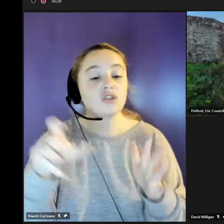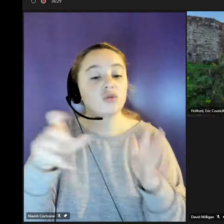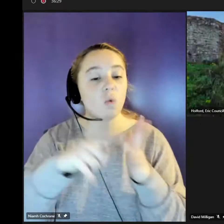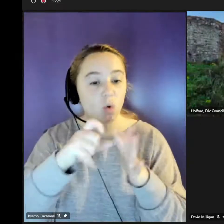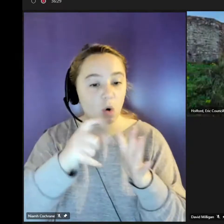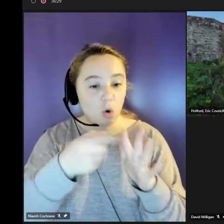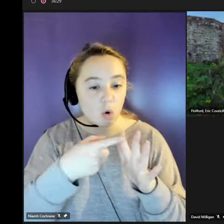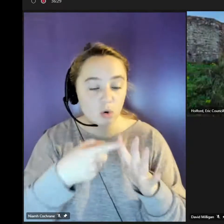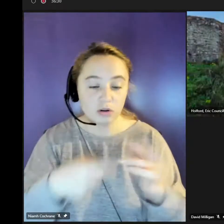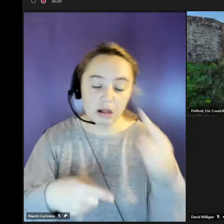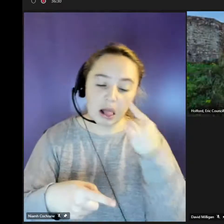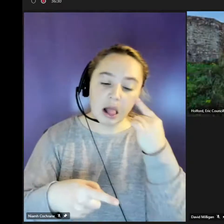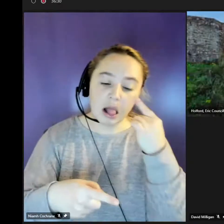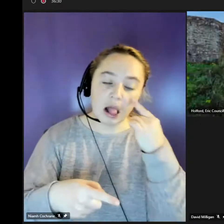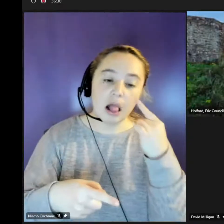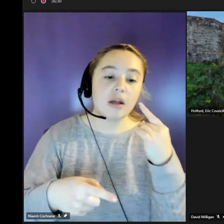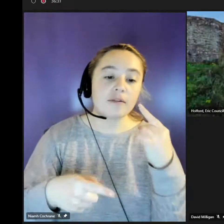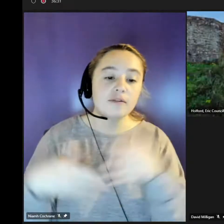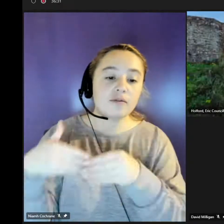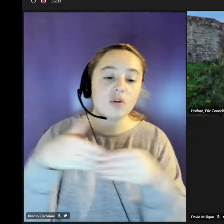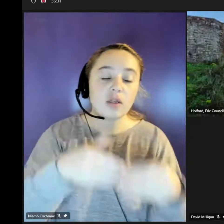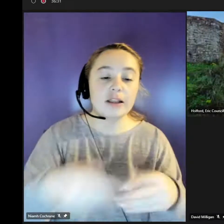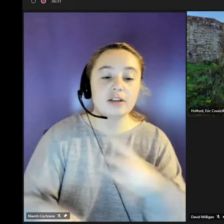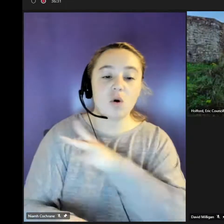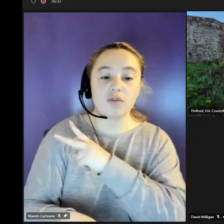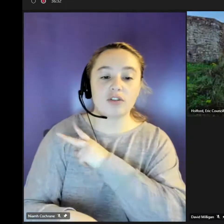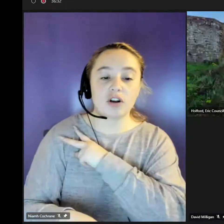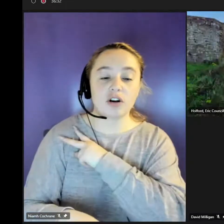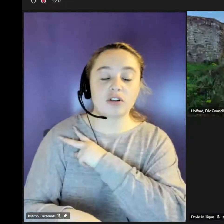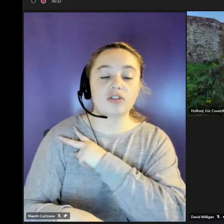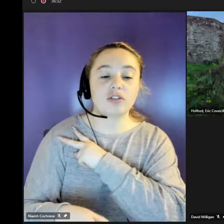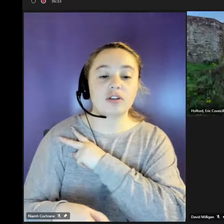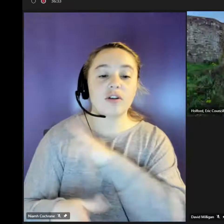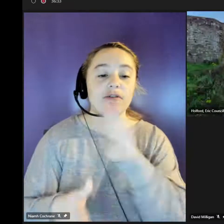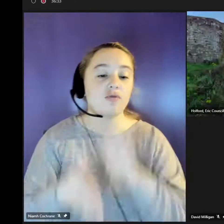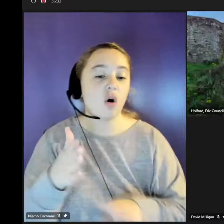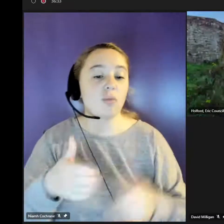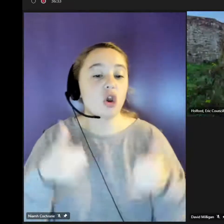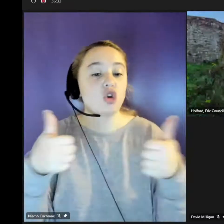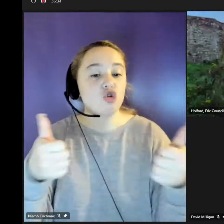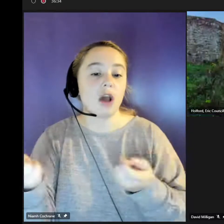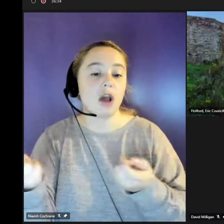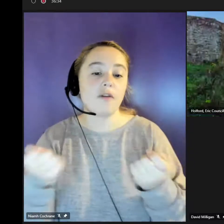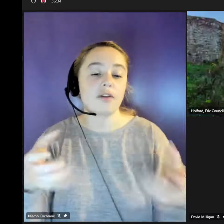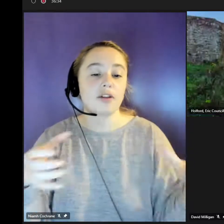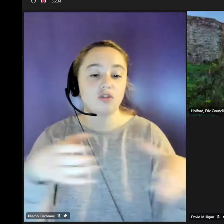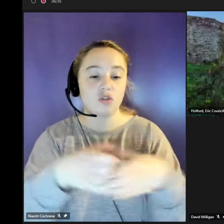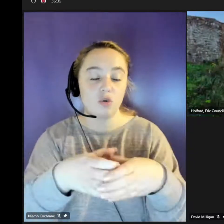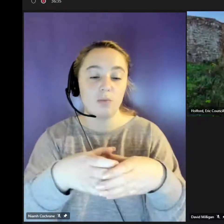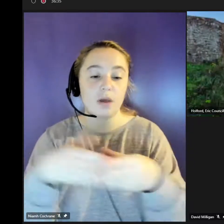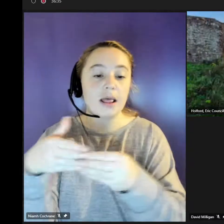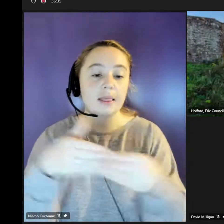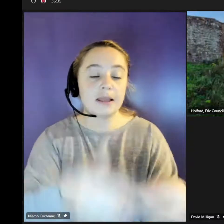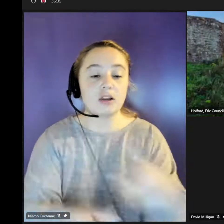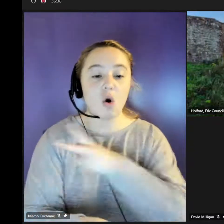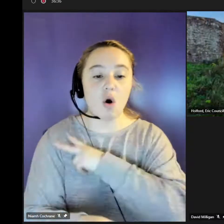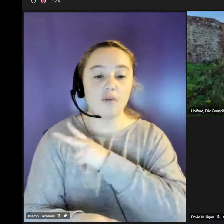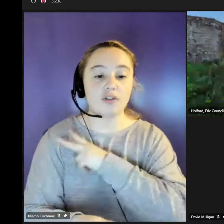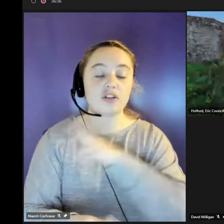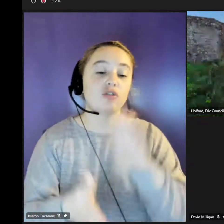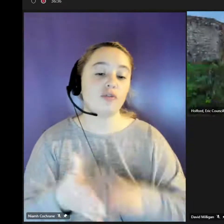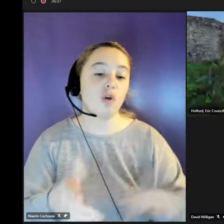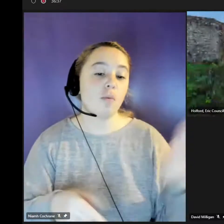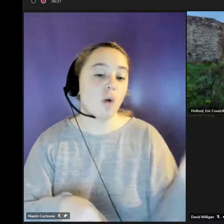lead officers in the Council's Good Governance group, and these lead officers are from all the resources of the